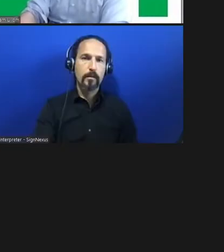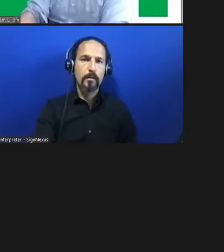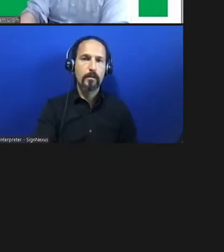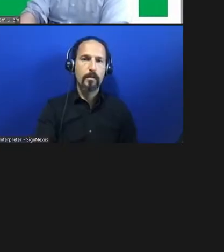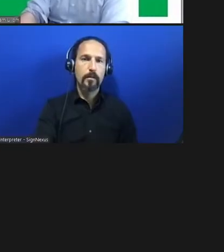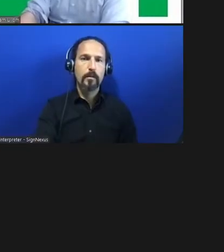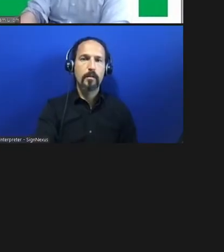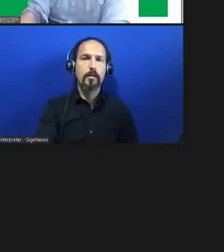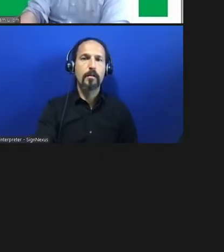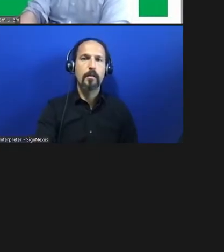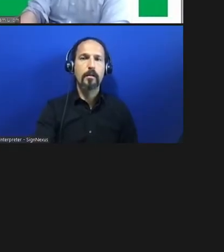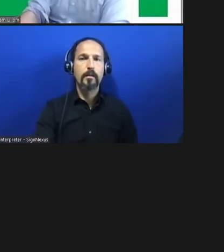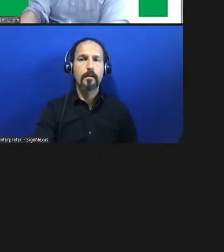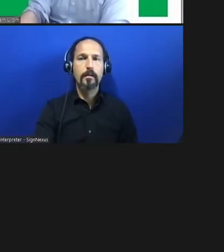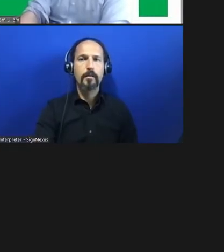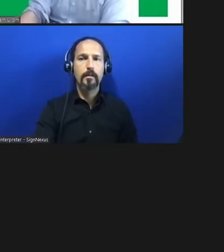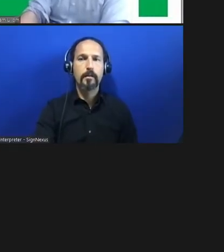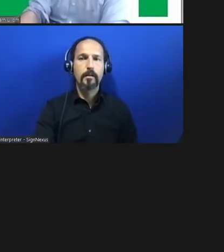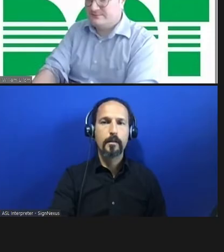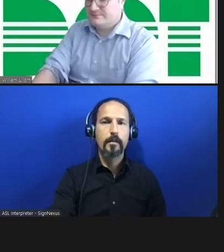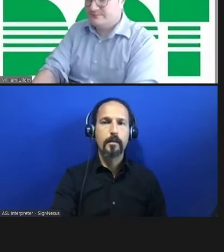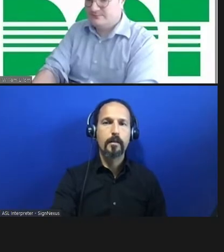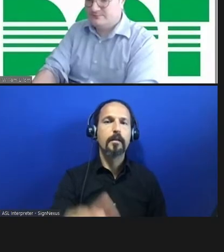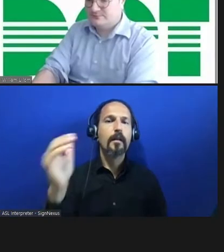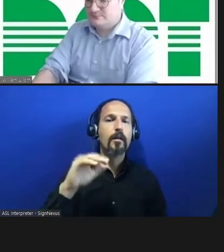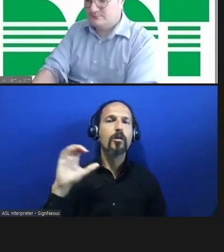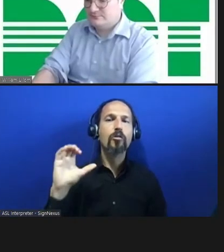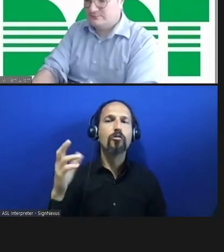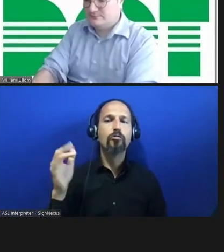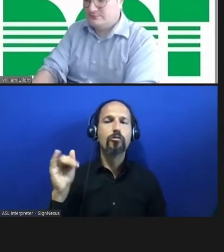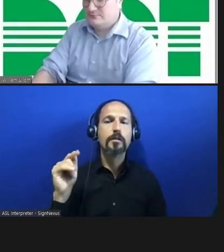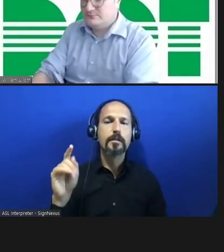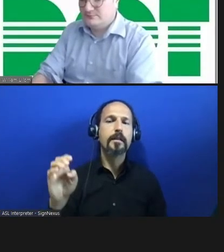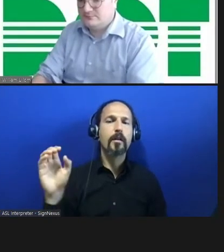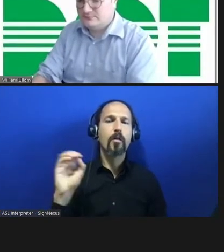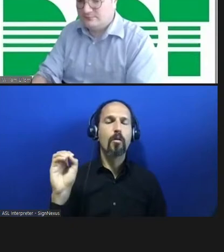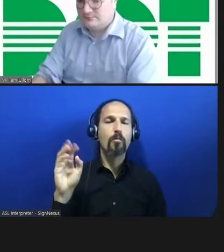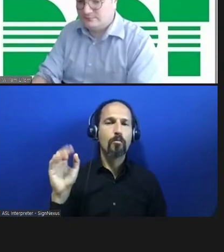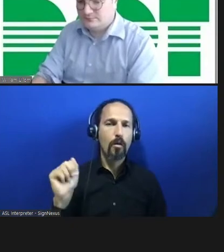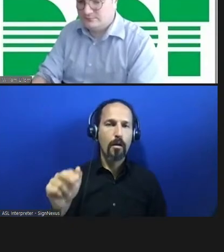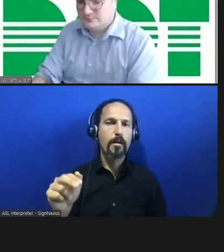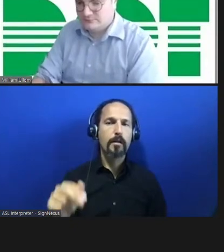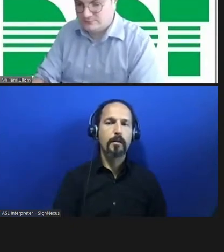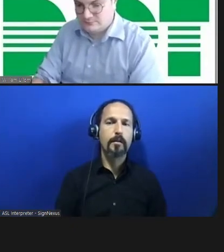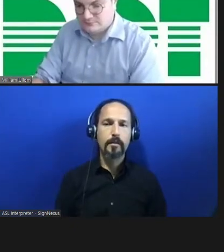because Christine O'Brien by followed by Walter ewachu